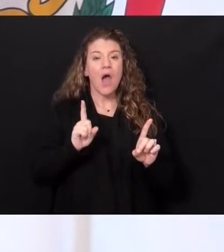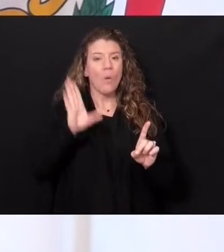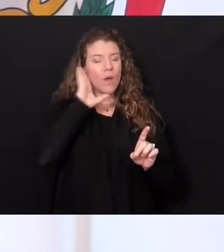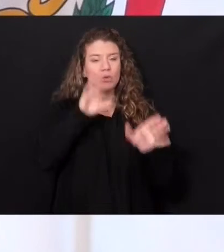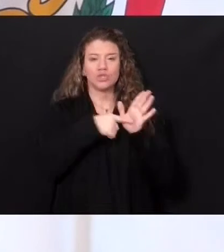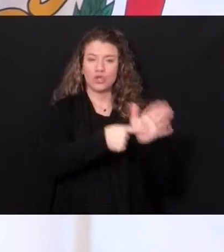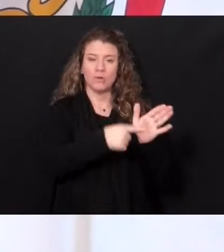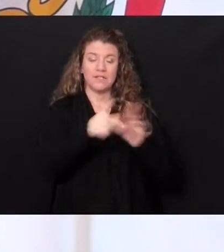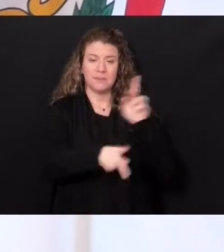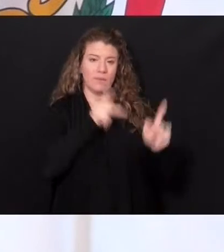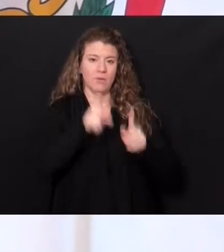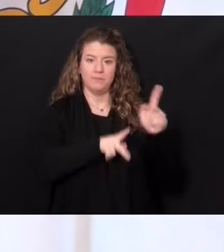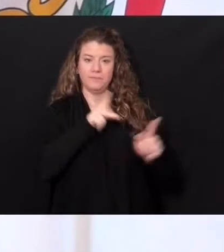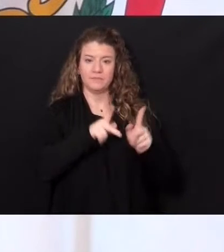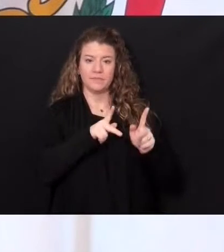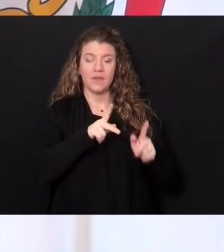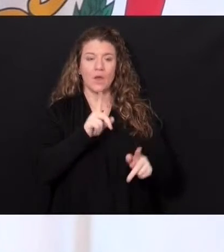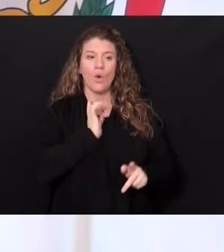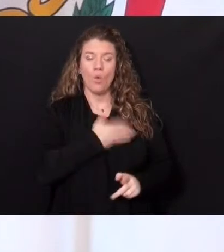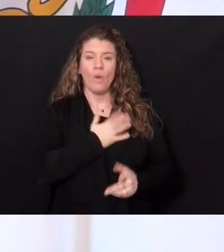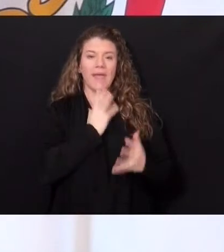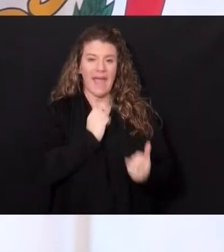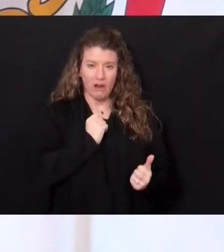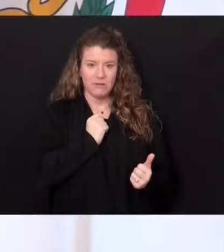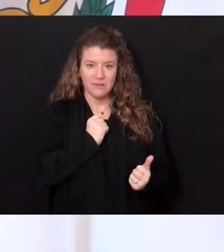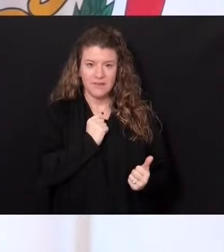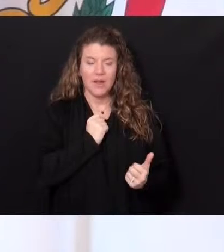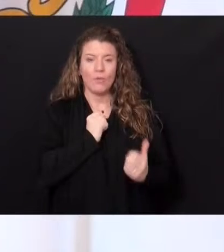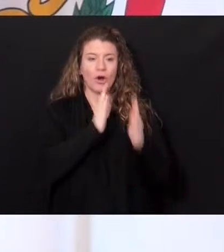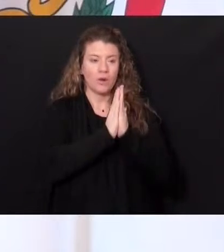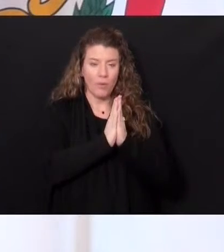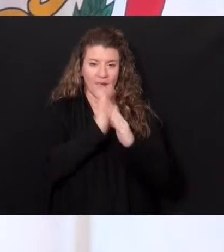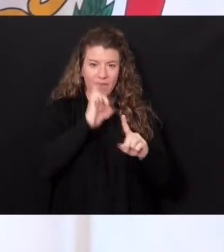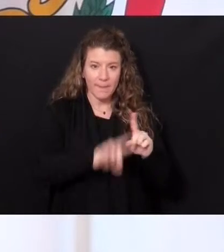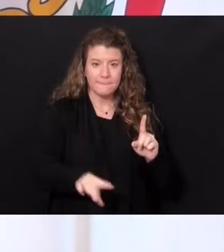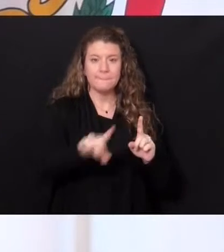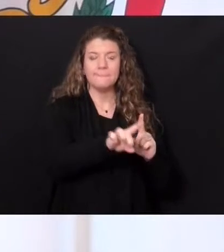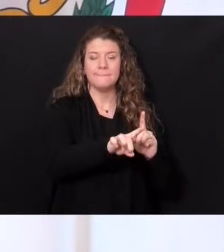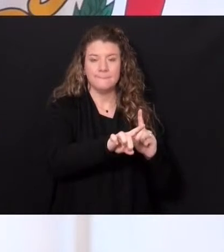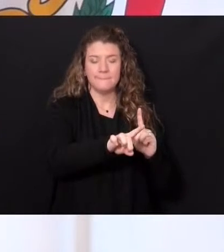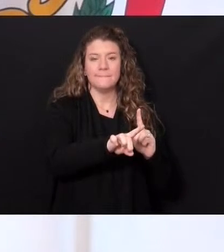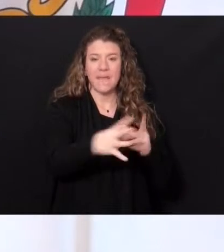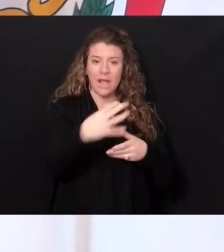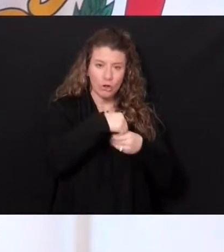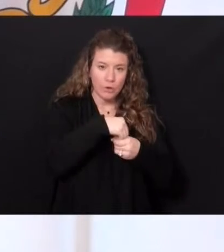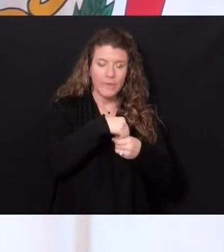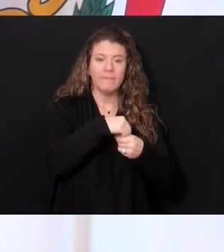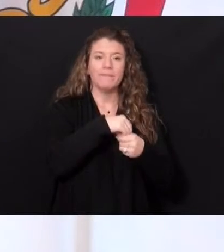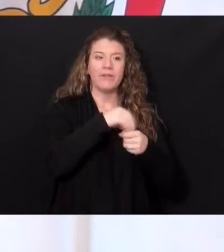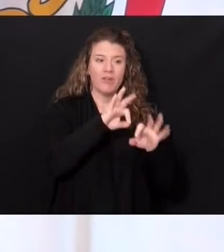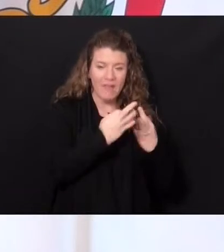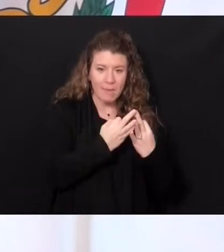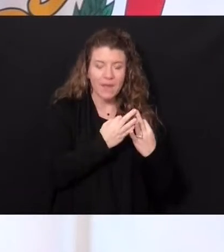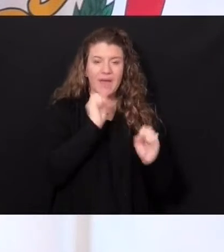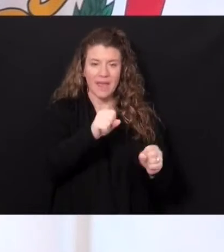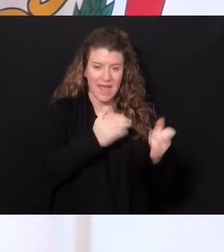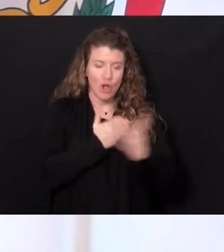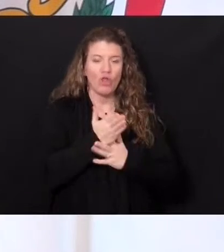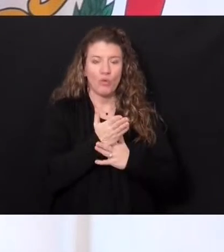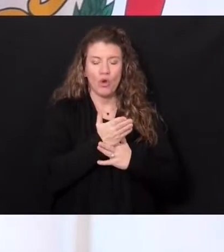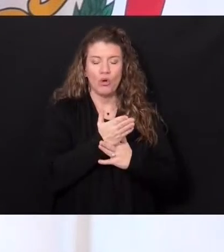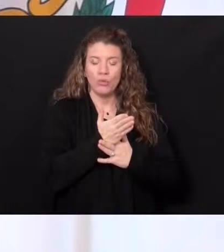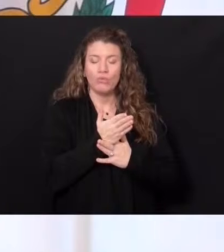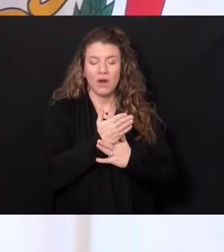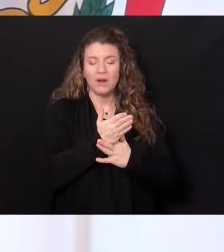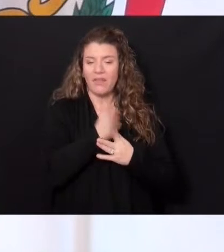these people that we care, and we're going to say our prayers and in hopes that they'll get through this, and I'm sure they